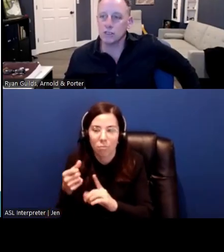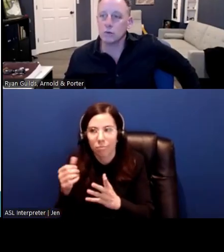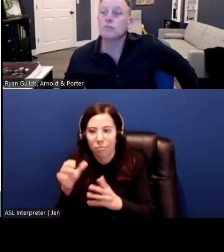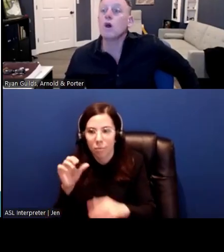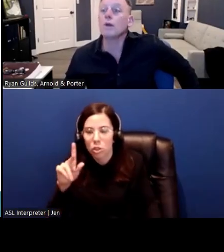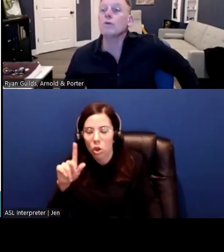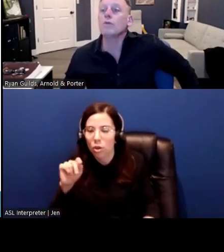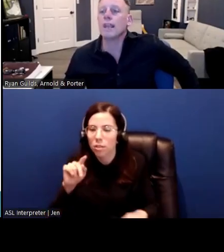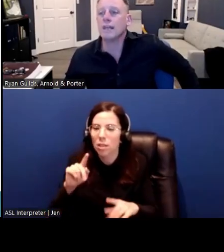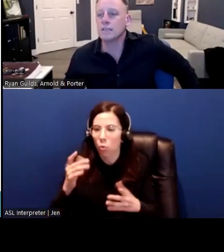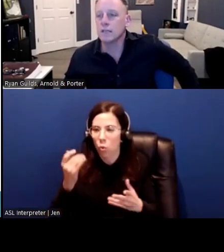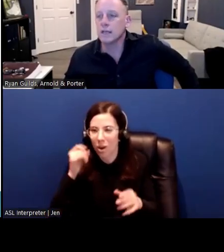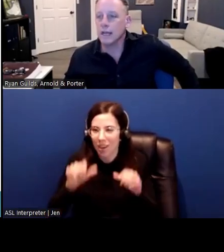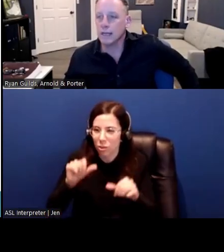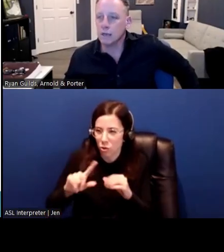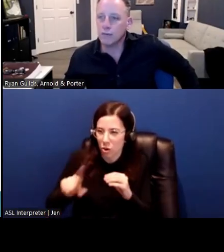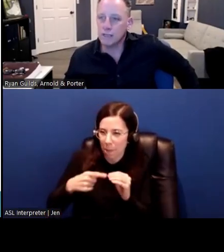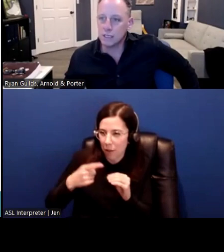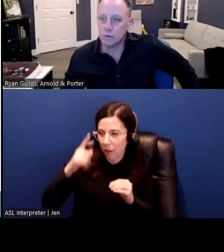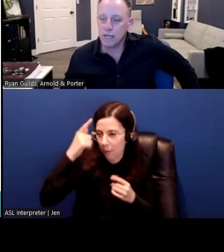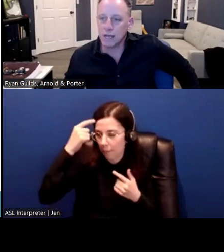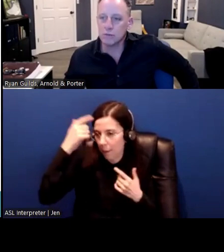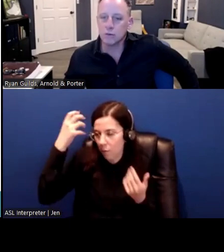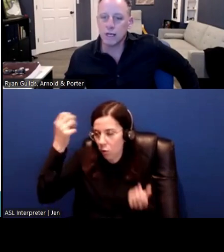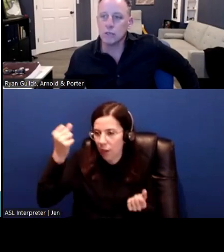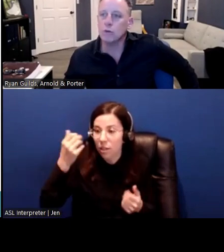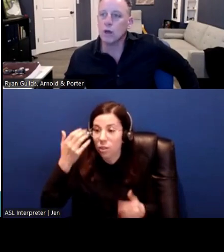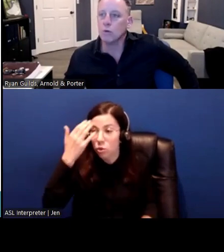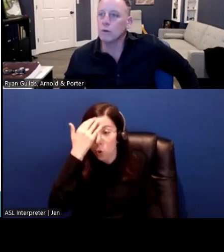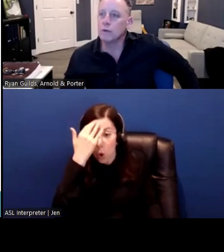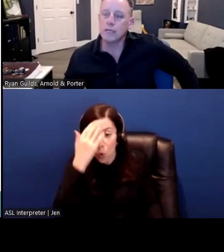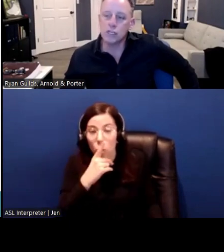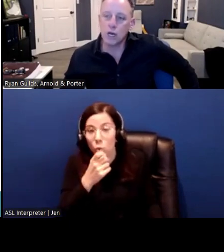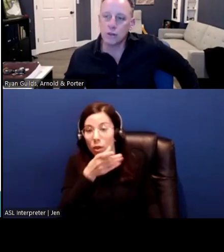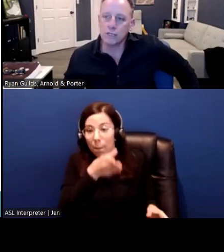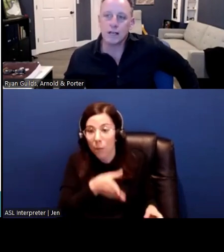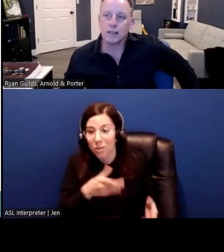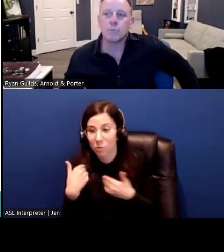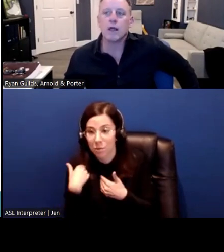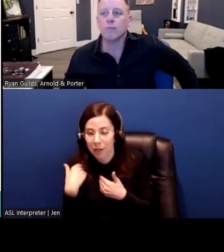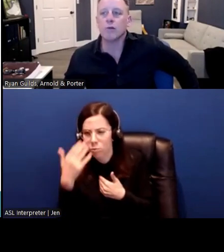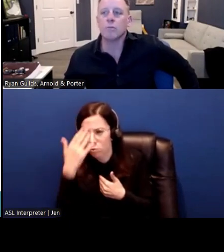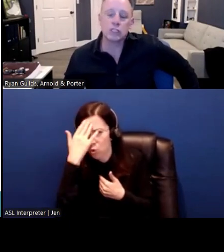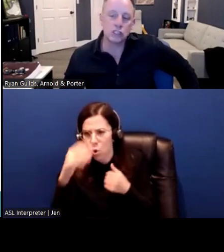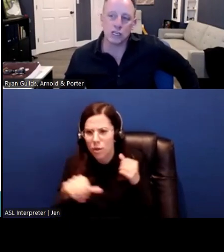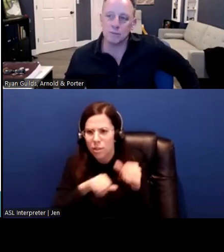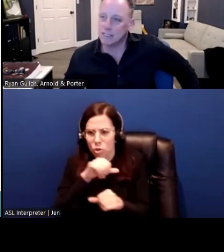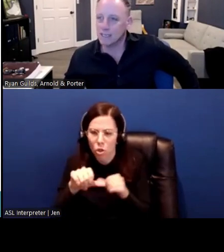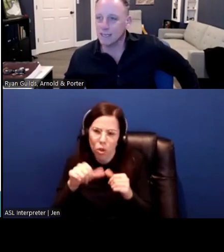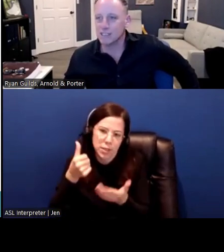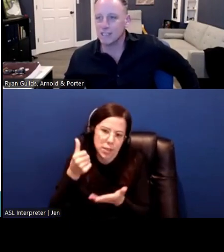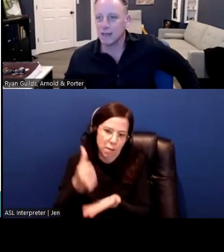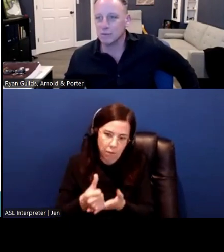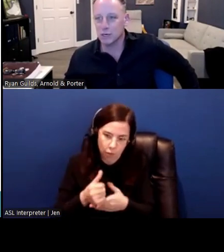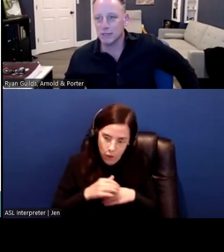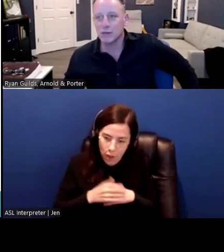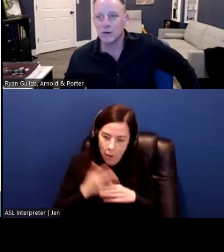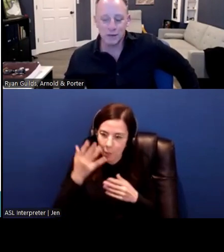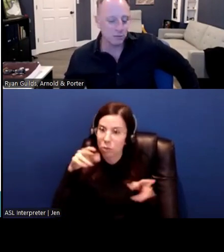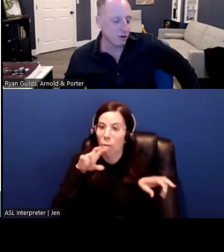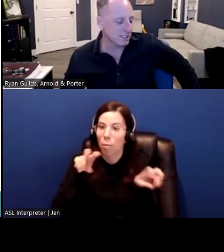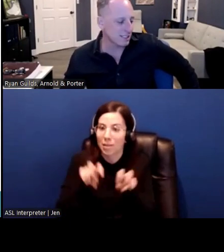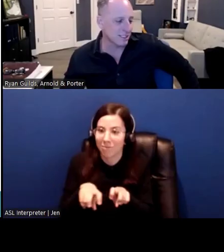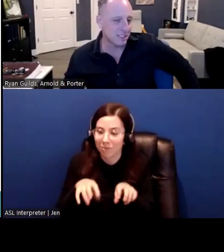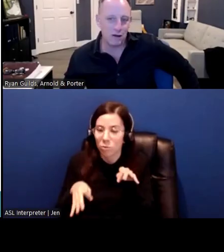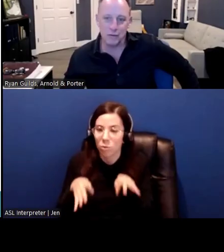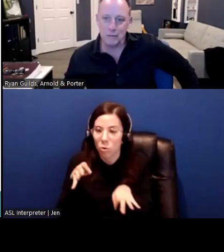to that. So knowing who that is and interfacing with them so that you know each other is, I think, helpful because you're going to be sitting next to them during the